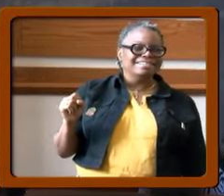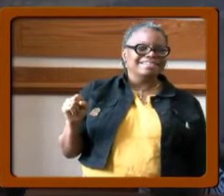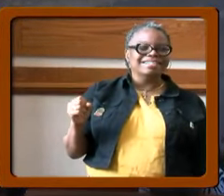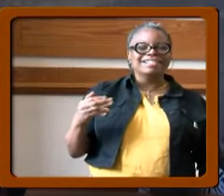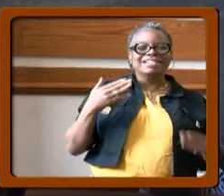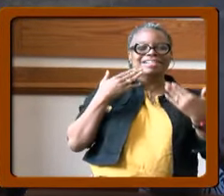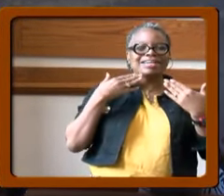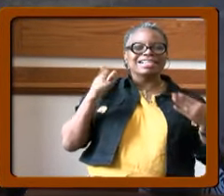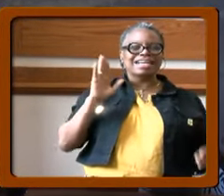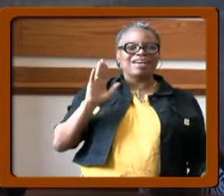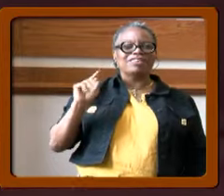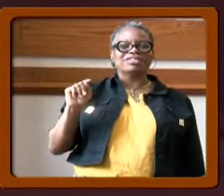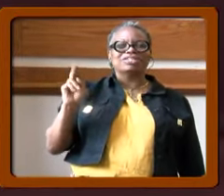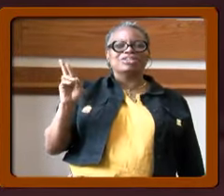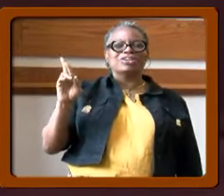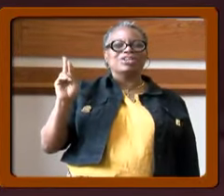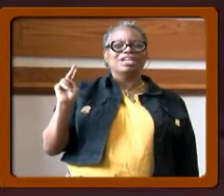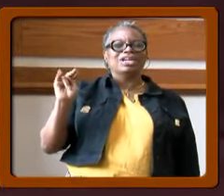Thank God for turnips.